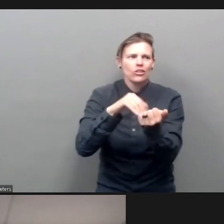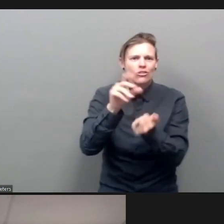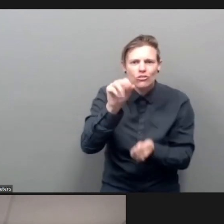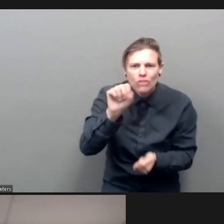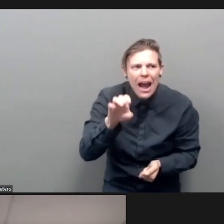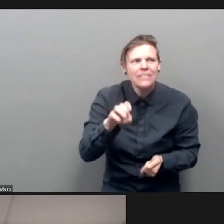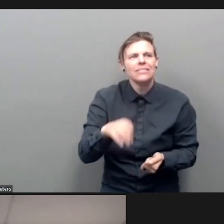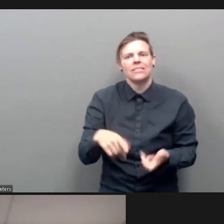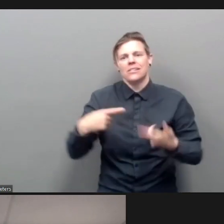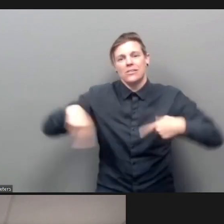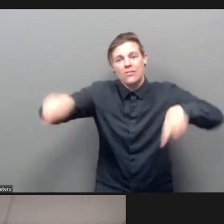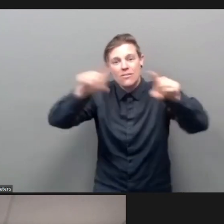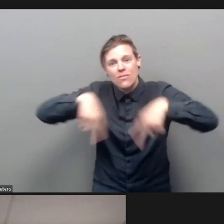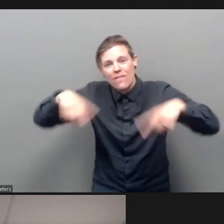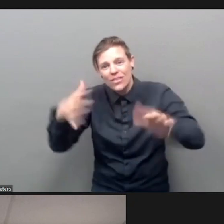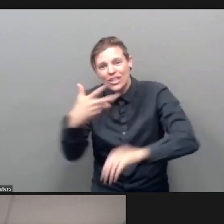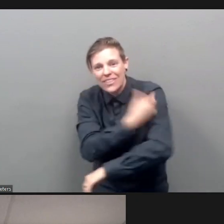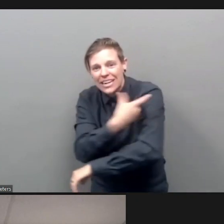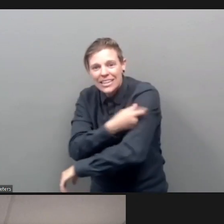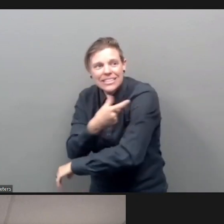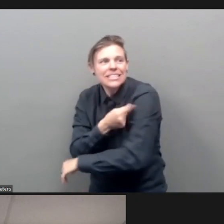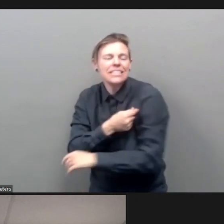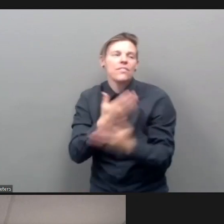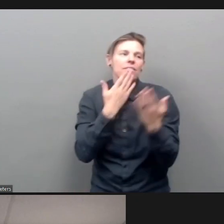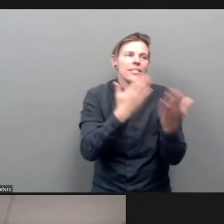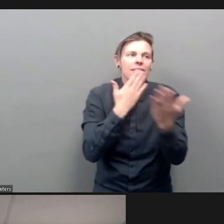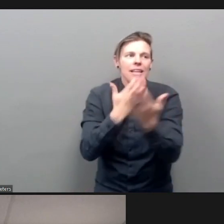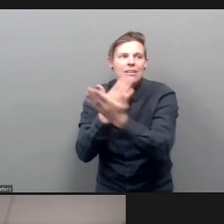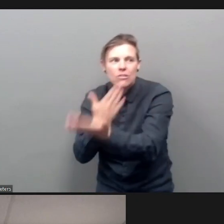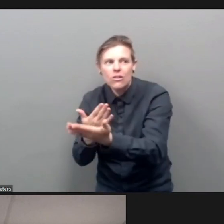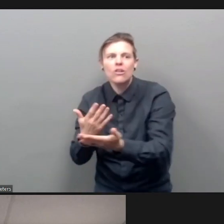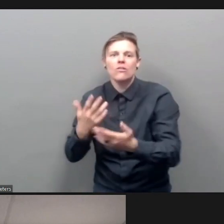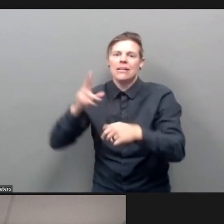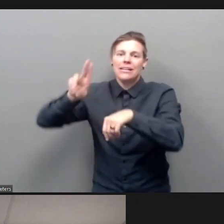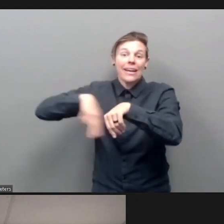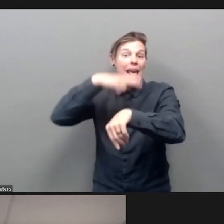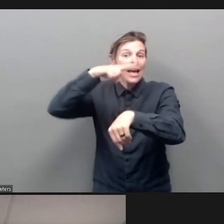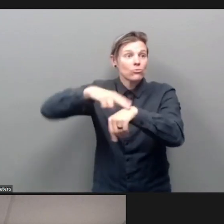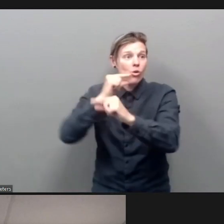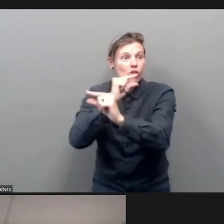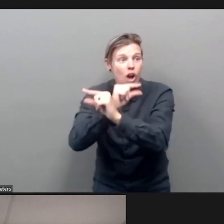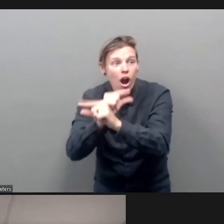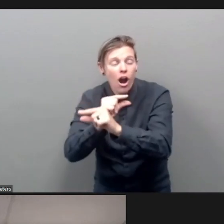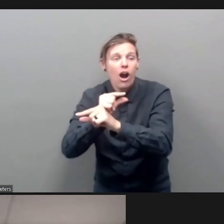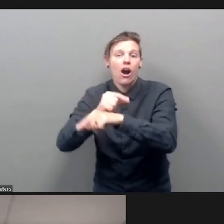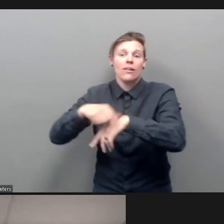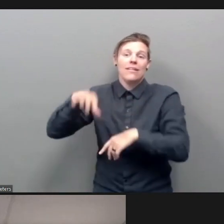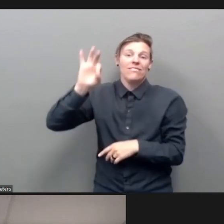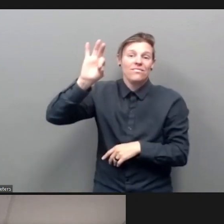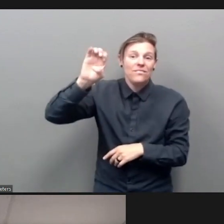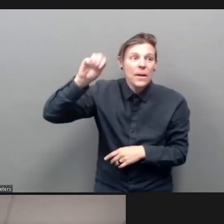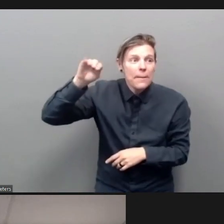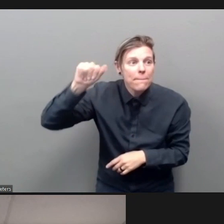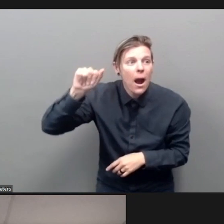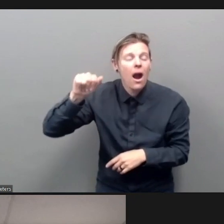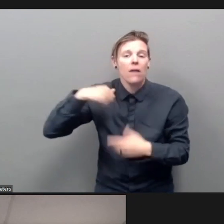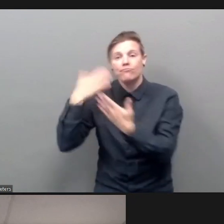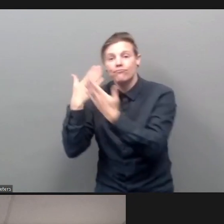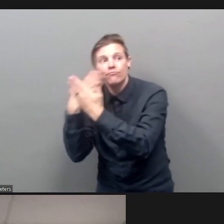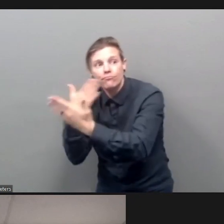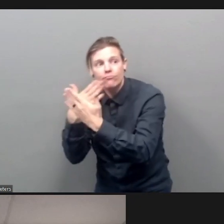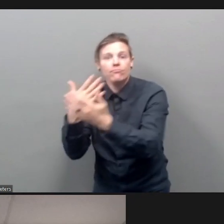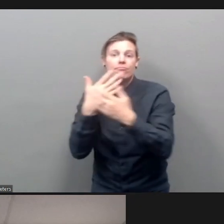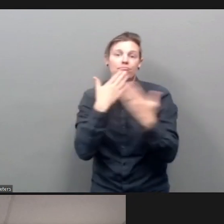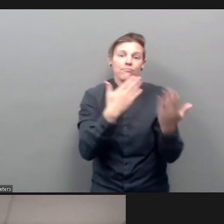Guard, all of our federal workers and FEMA, everyone, and our hospital and healthcare workers who